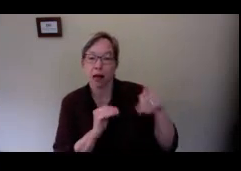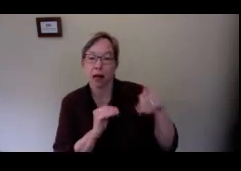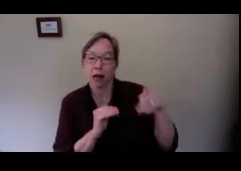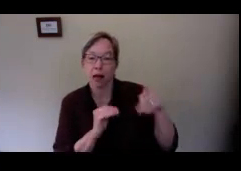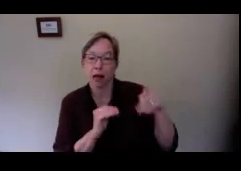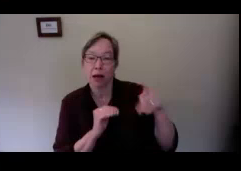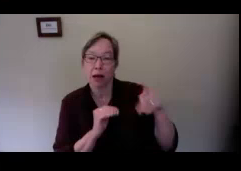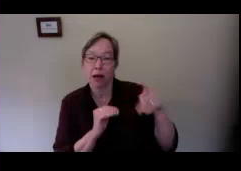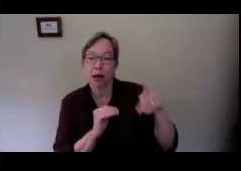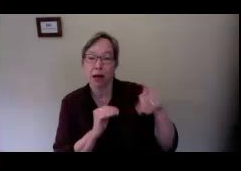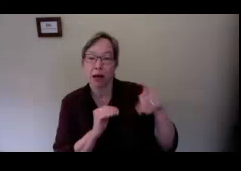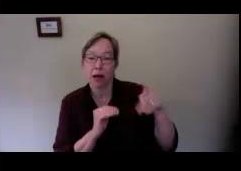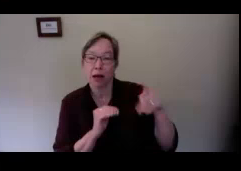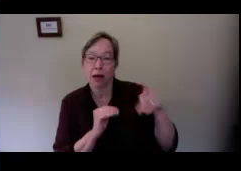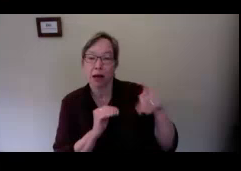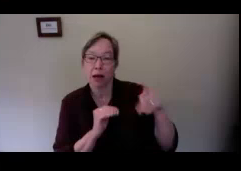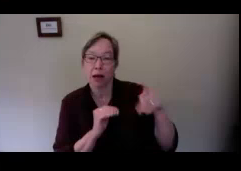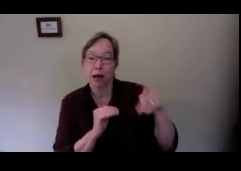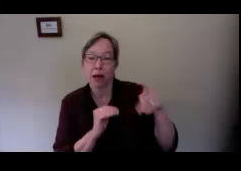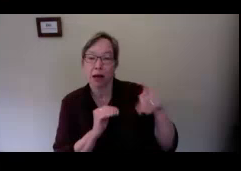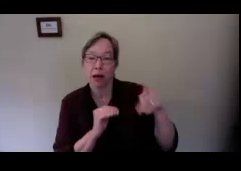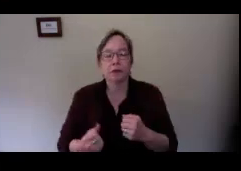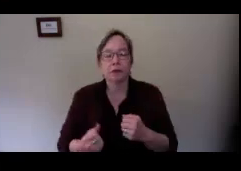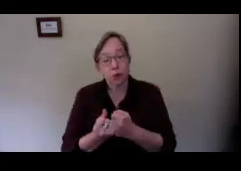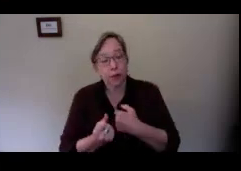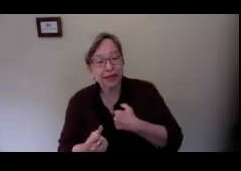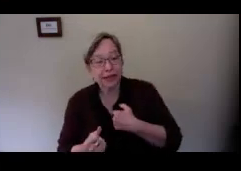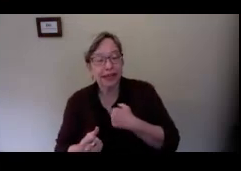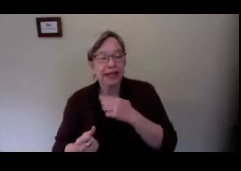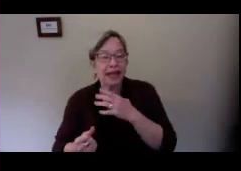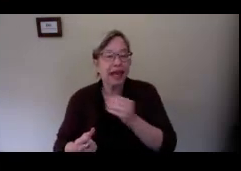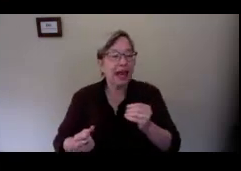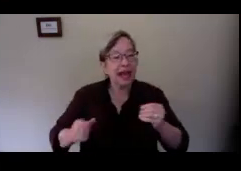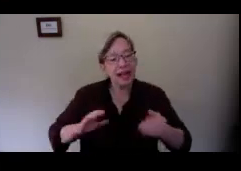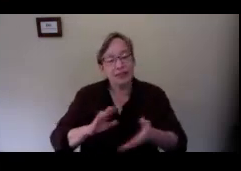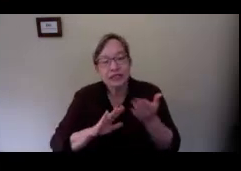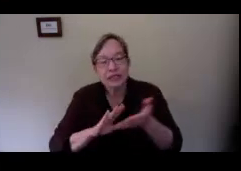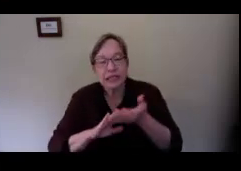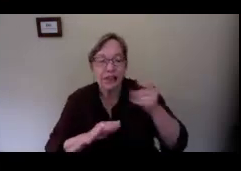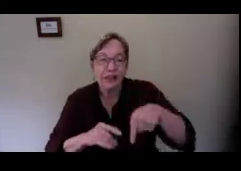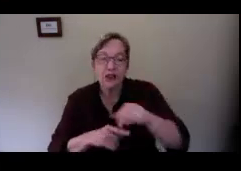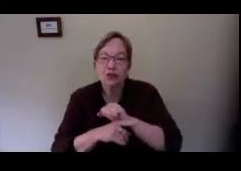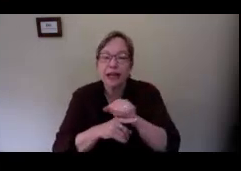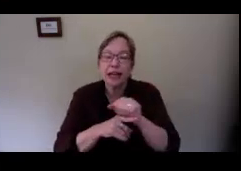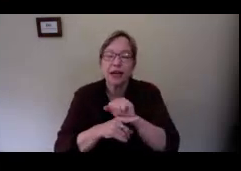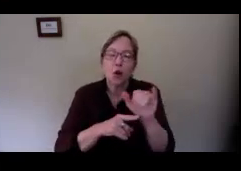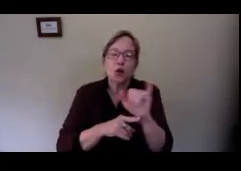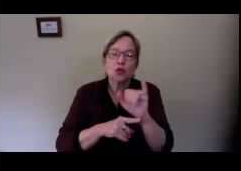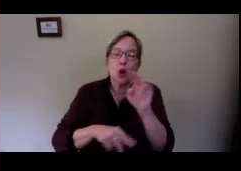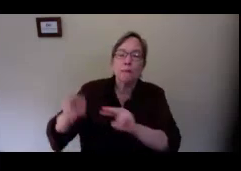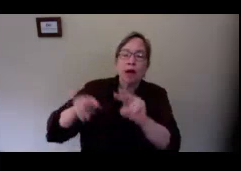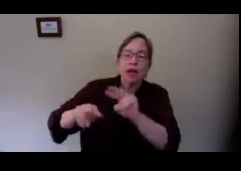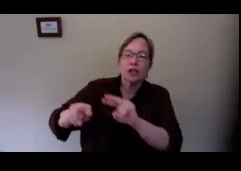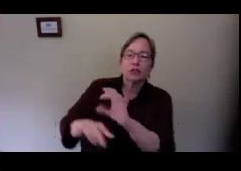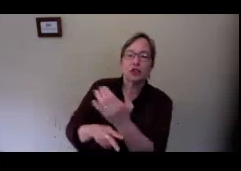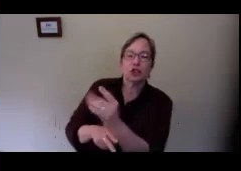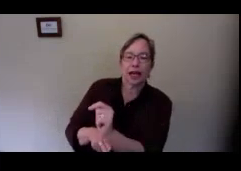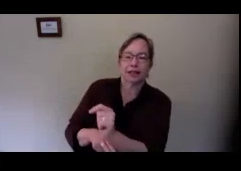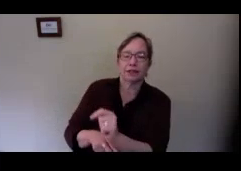technical support today, supporting me in facilitating this training, as well as monitoring the chat for